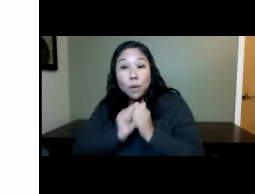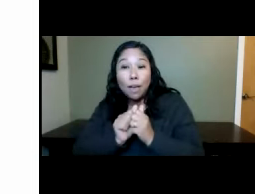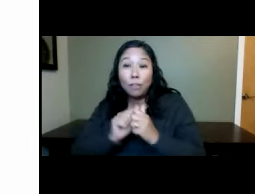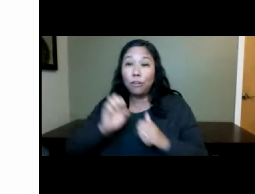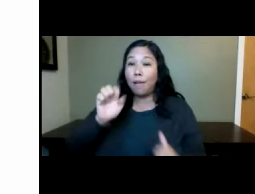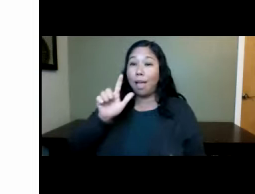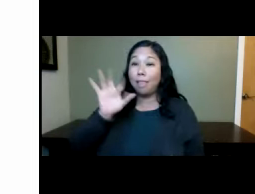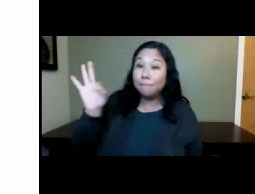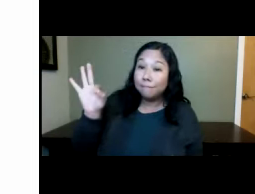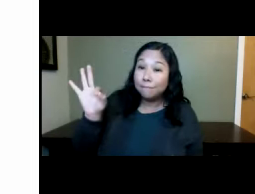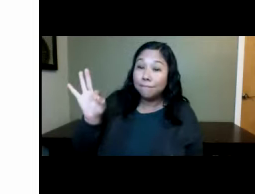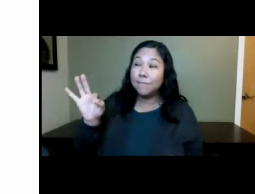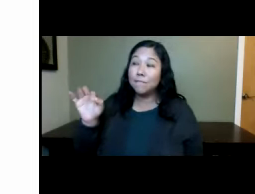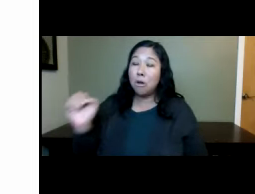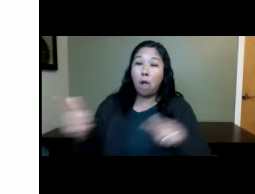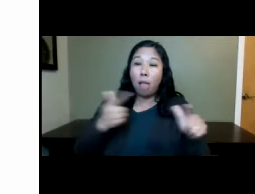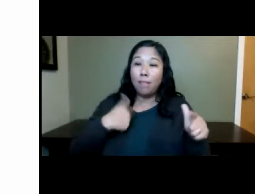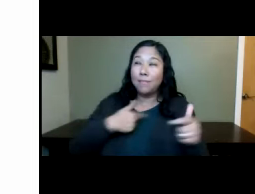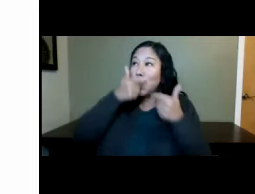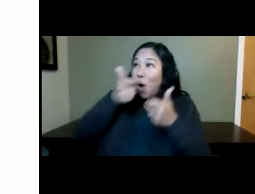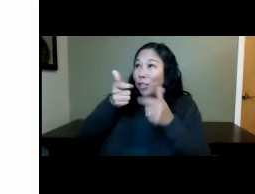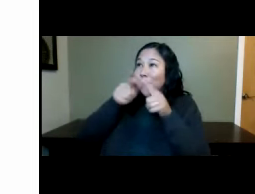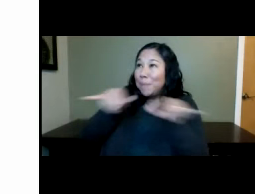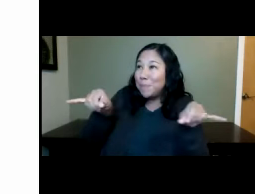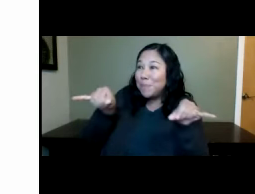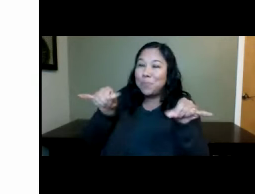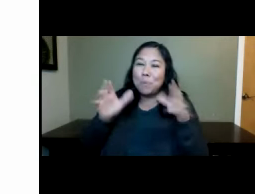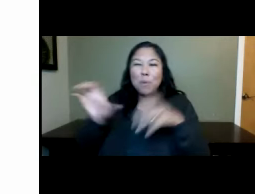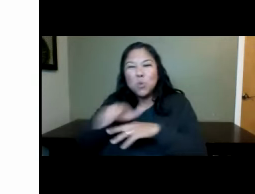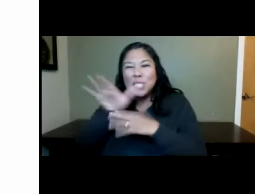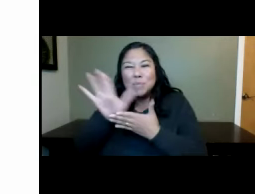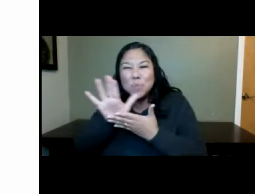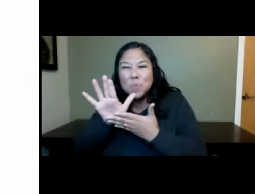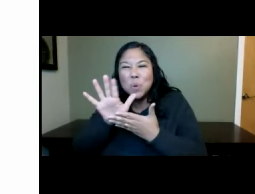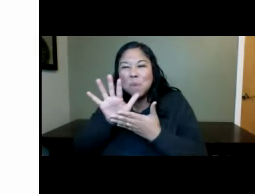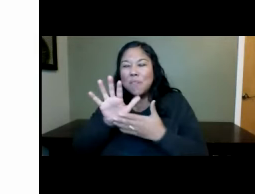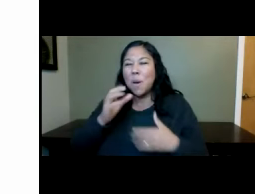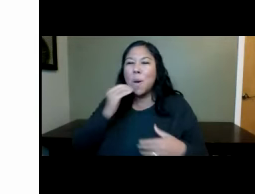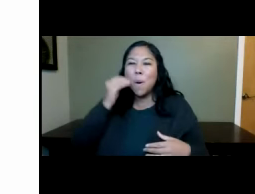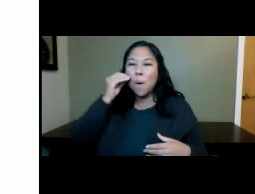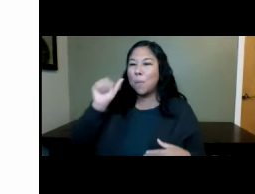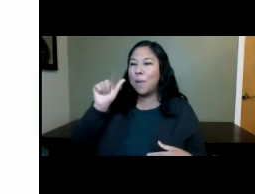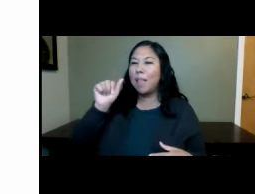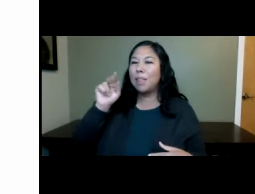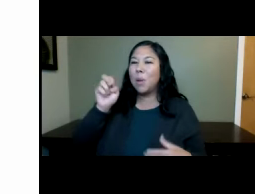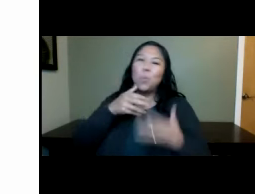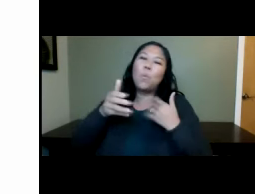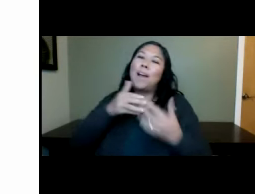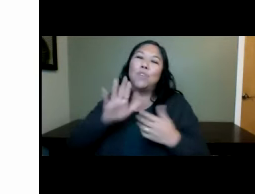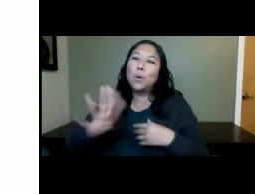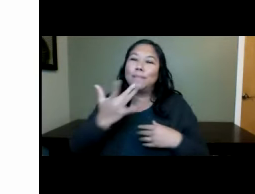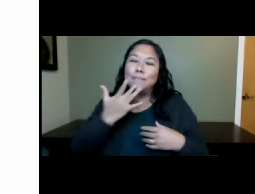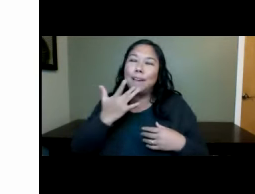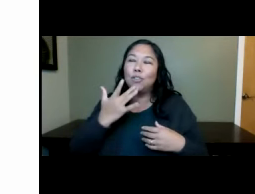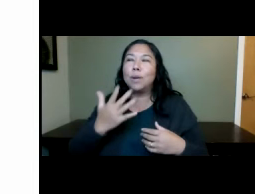or I don't know what everyone considers a Christmas movie, Home Alone, whatever the classics are that you think are the best holiday